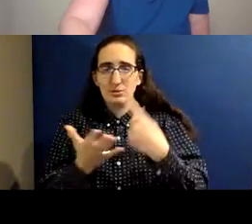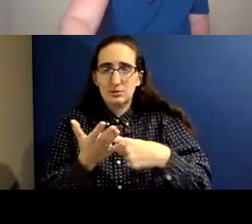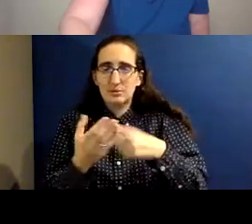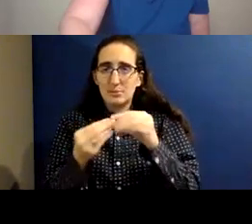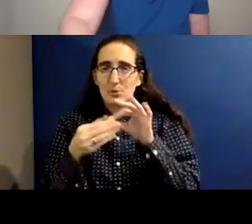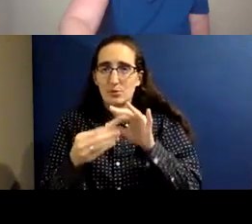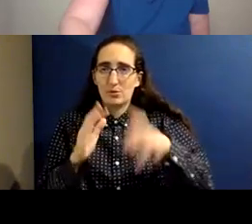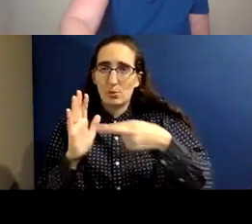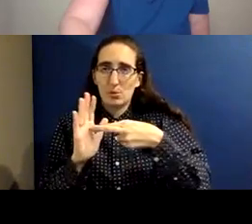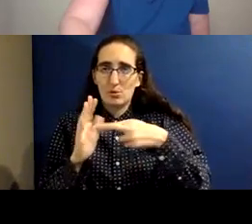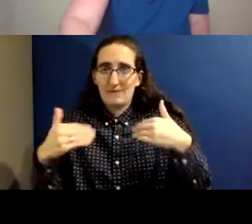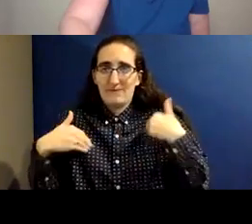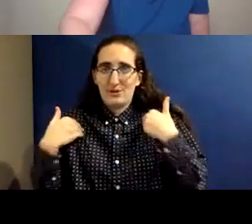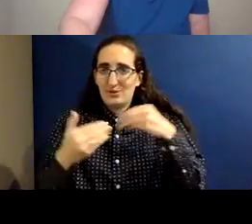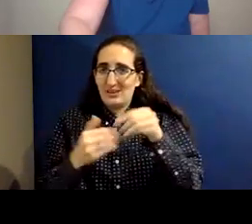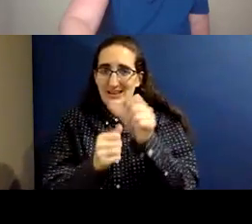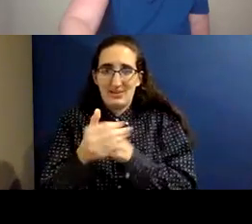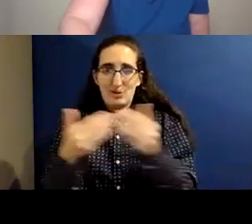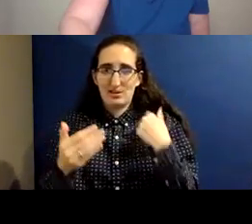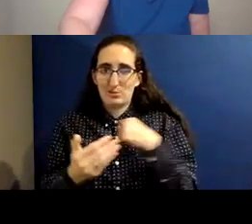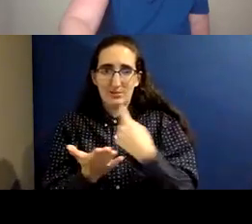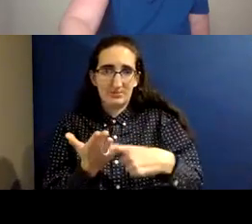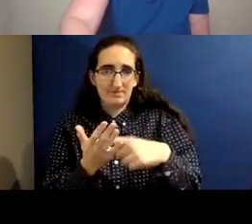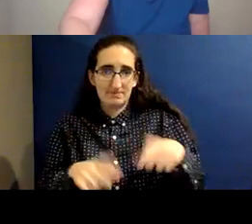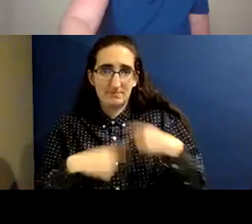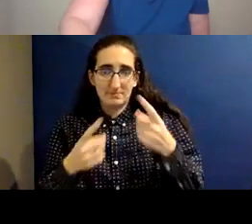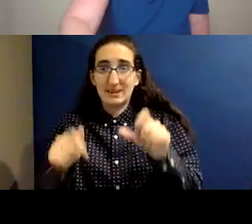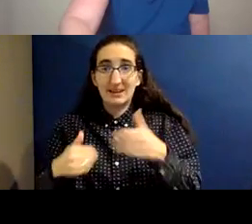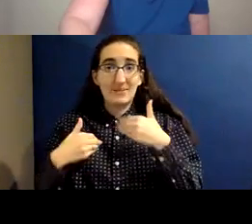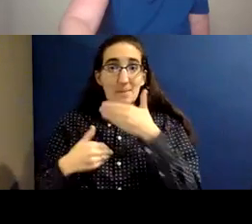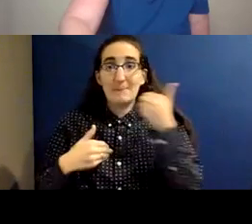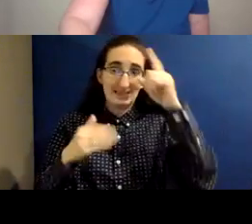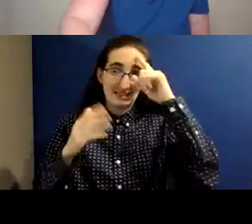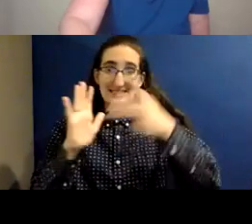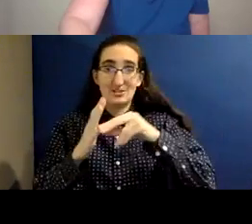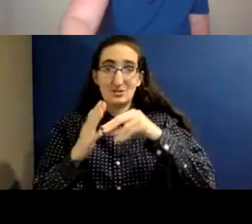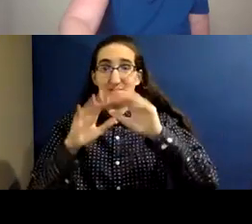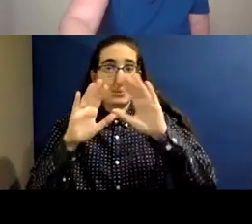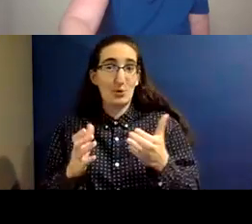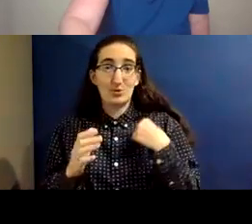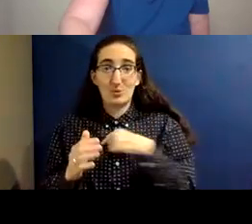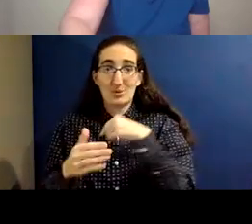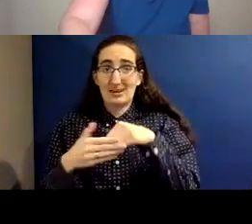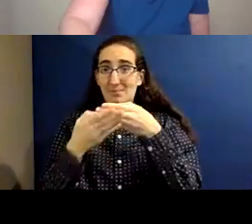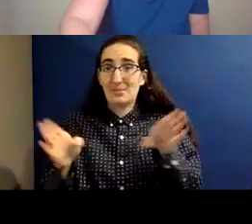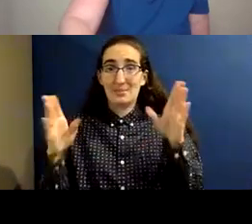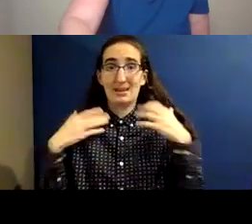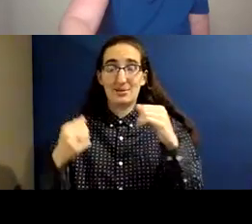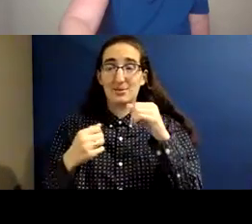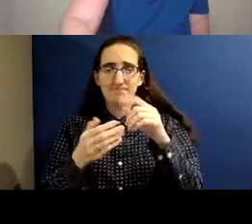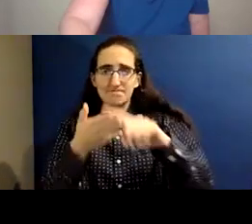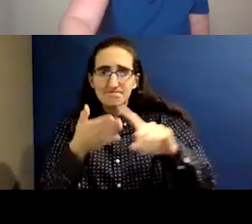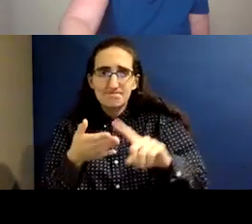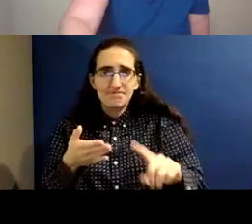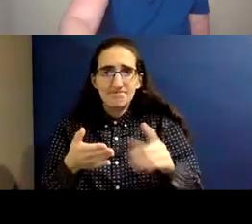role of youth in all of this, because we can have the best intentions in the world, and we in public health can be up on all the research and